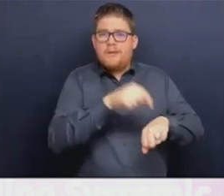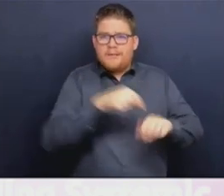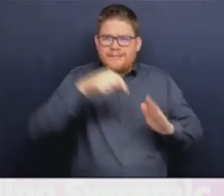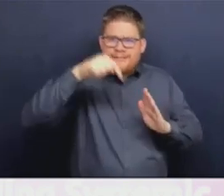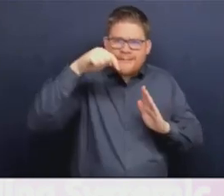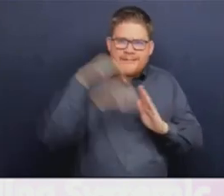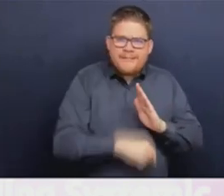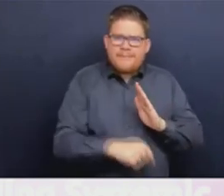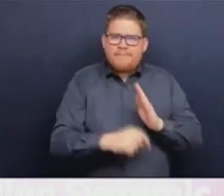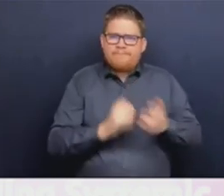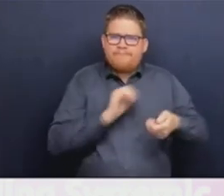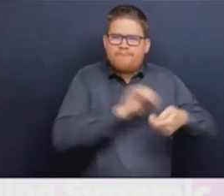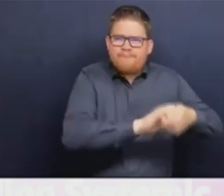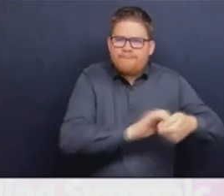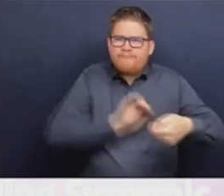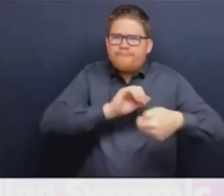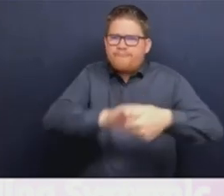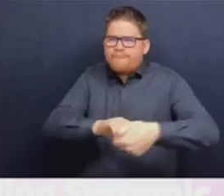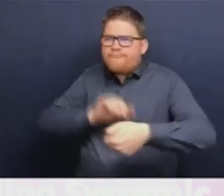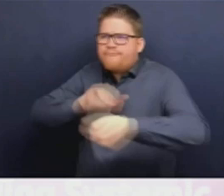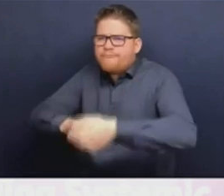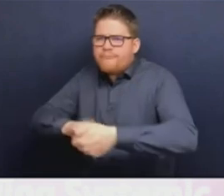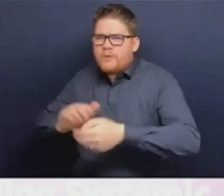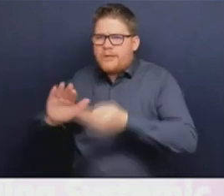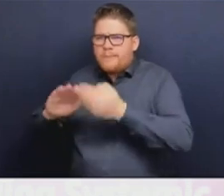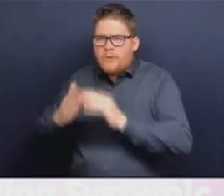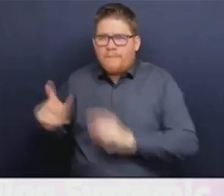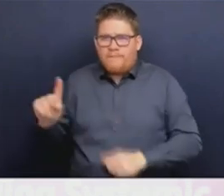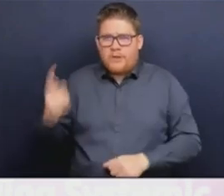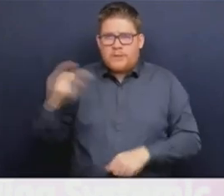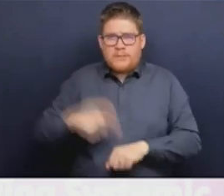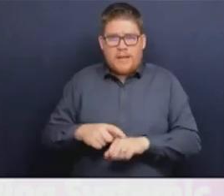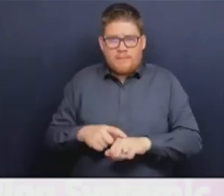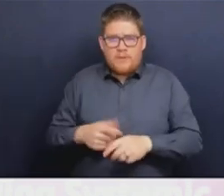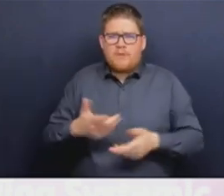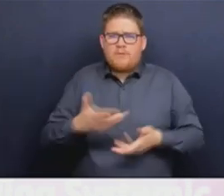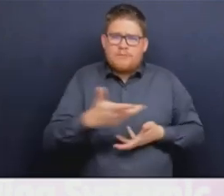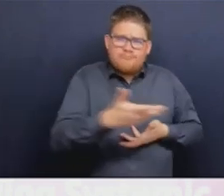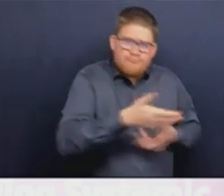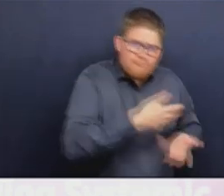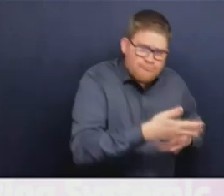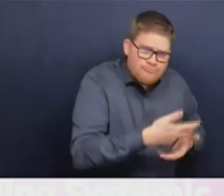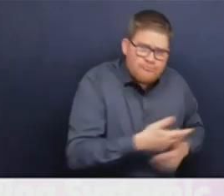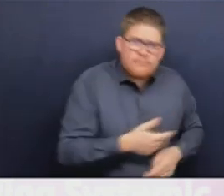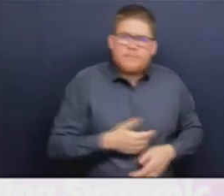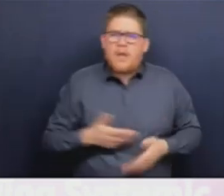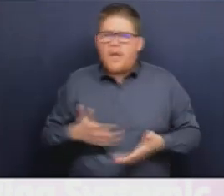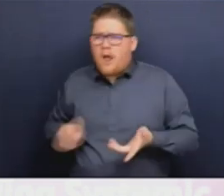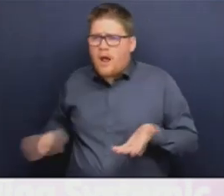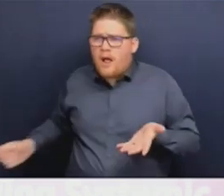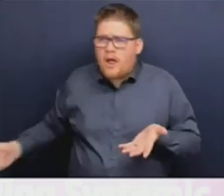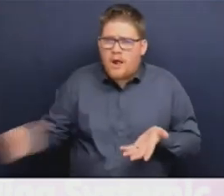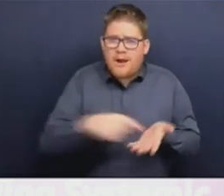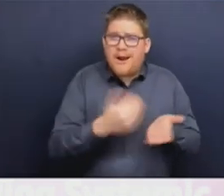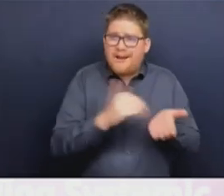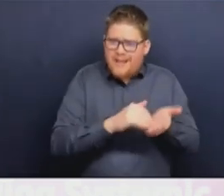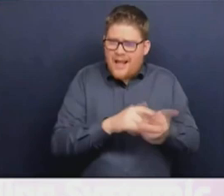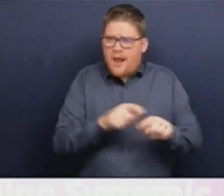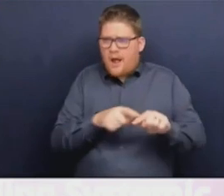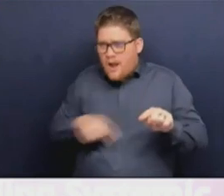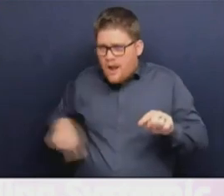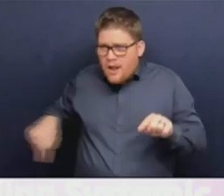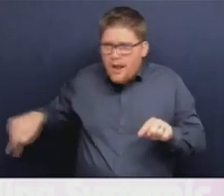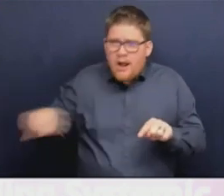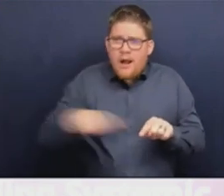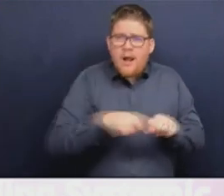confidence so that the community and the range of communities have confidence that we were going to follow through. When we start, I